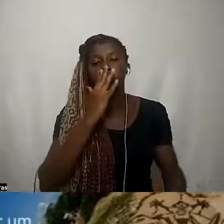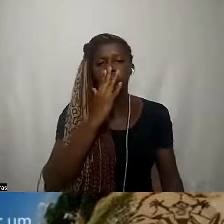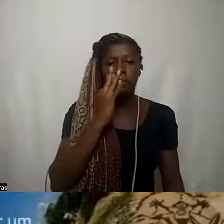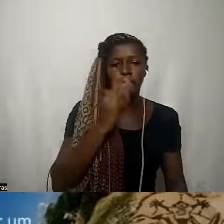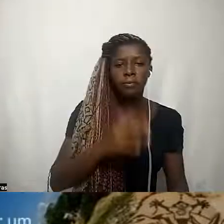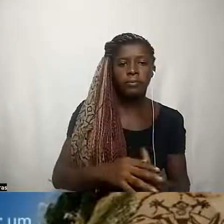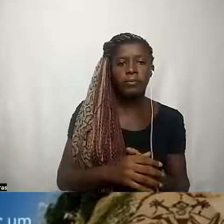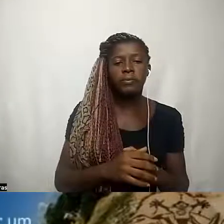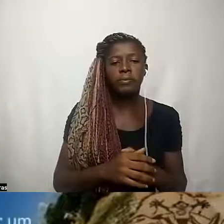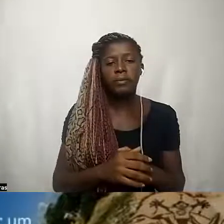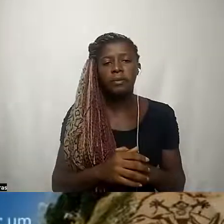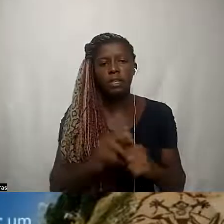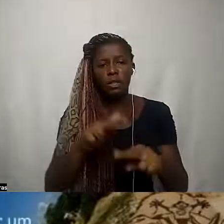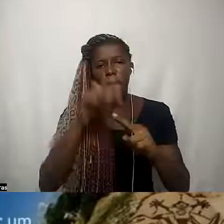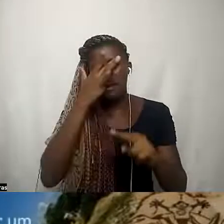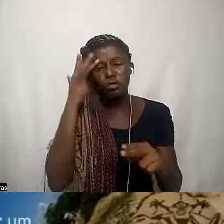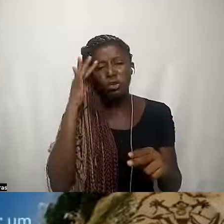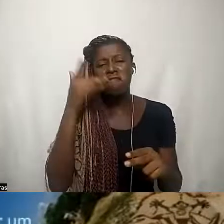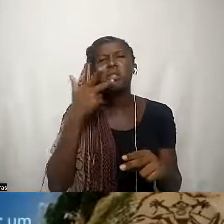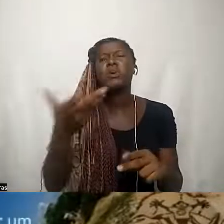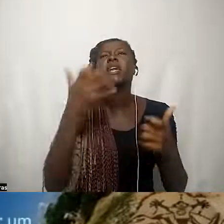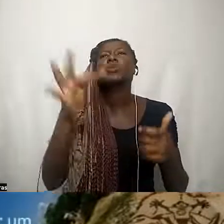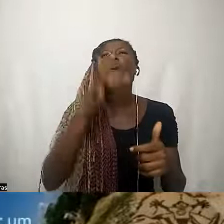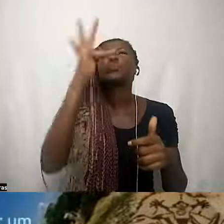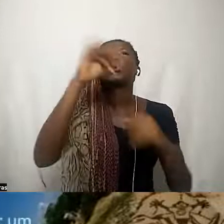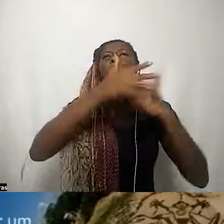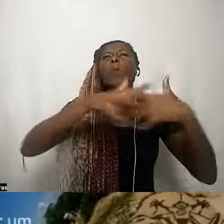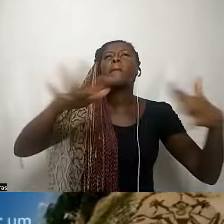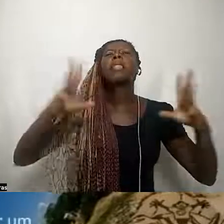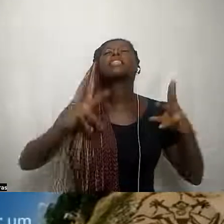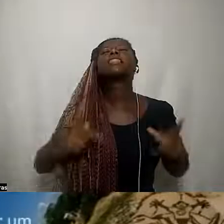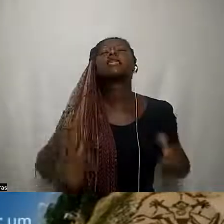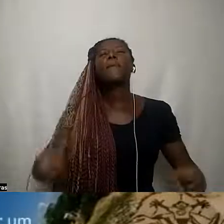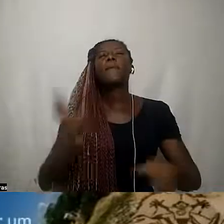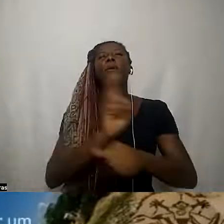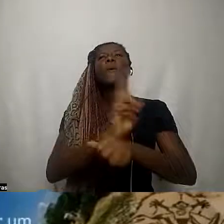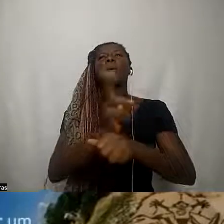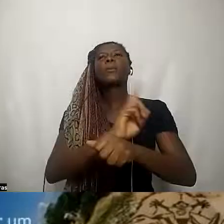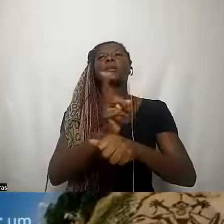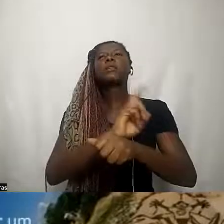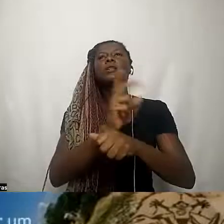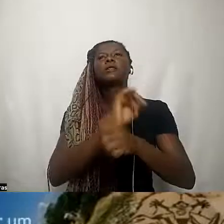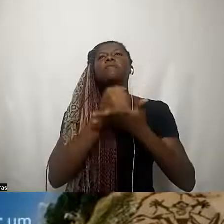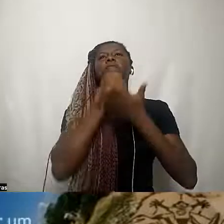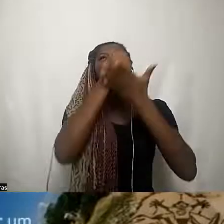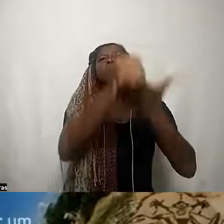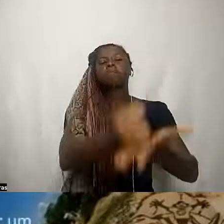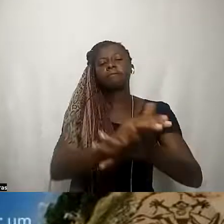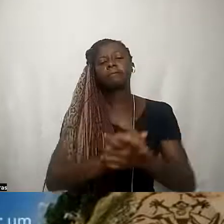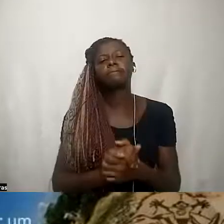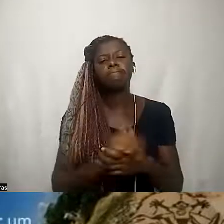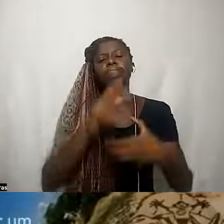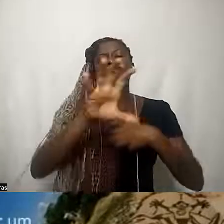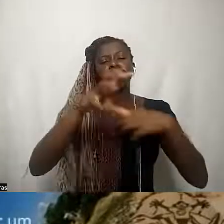So the biggest words are the ones that were more frequent. So what we saw is a more protected, clean, and conserved